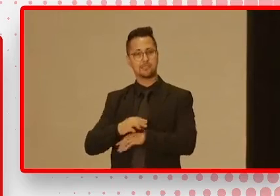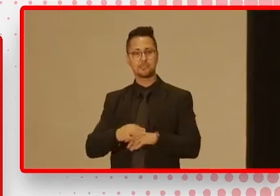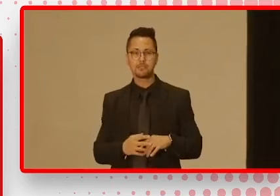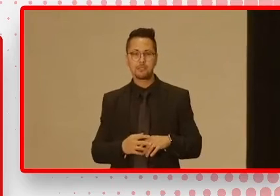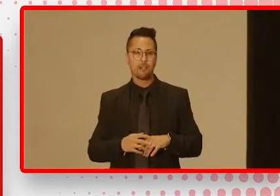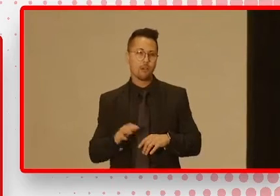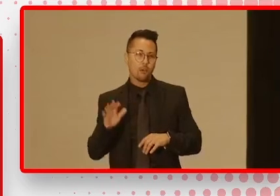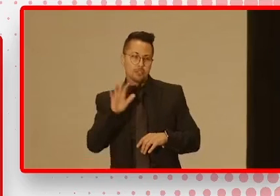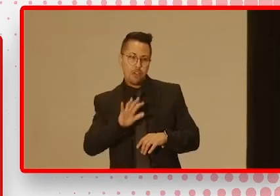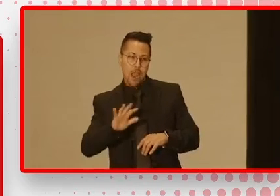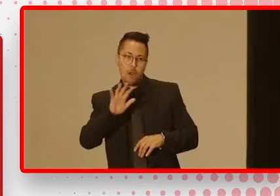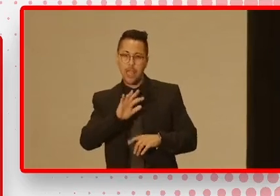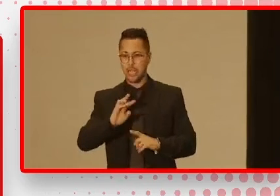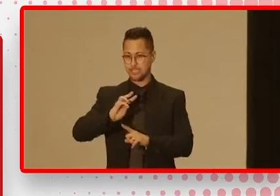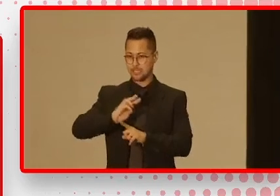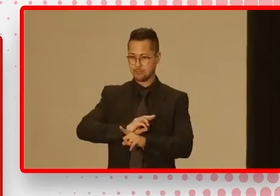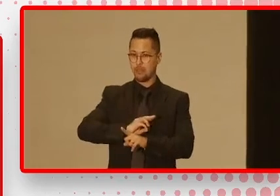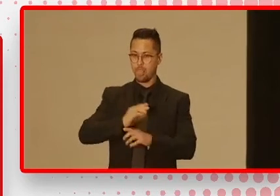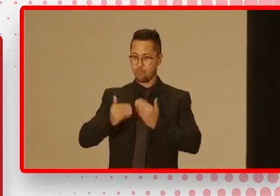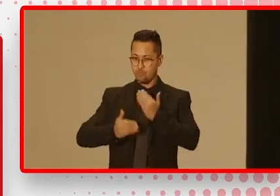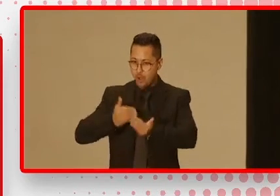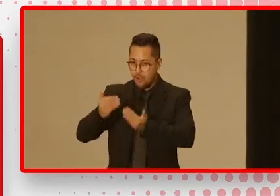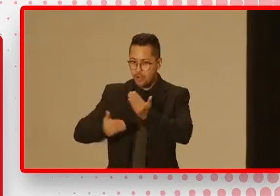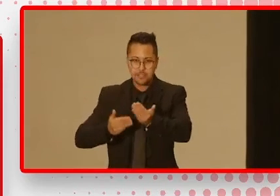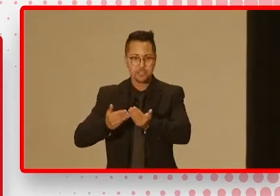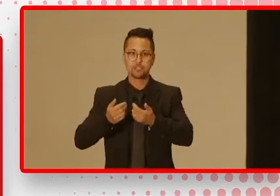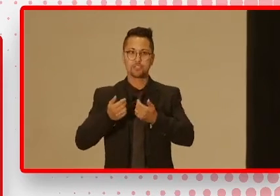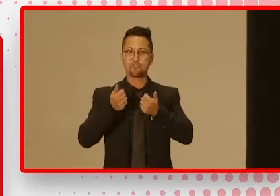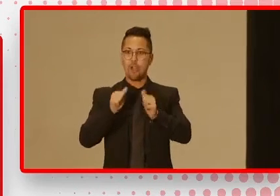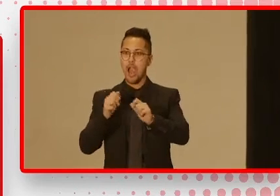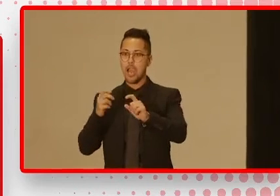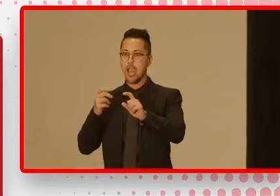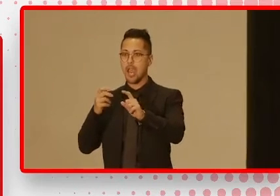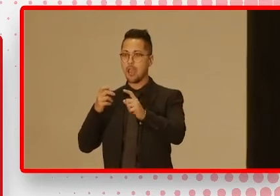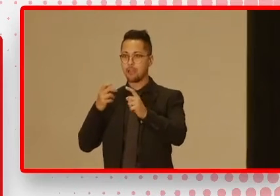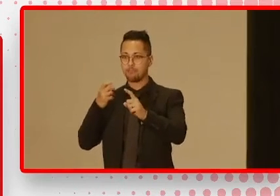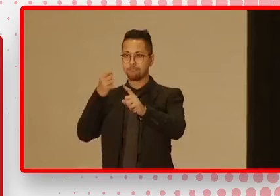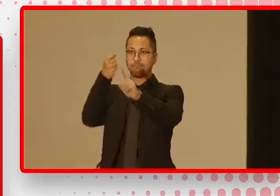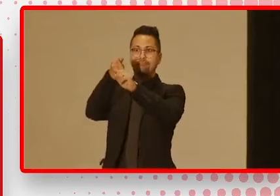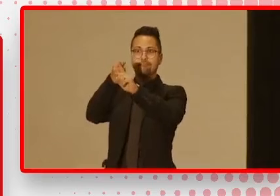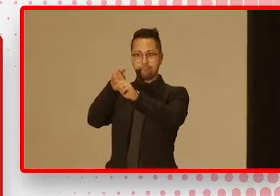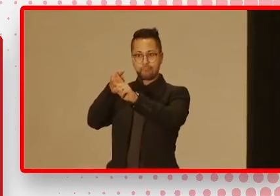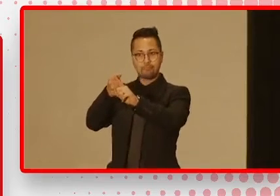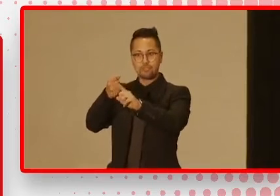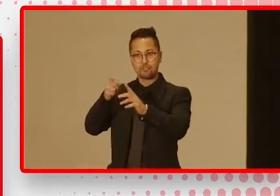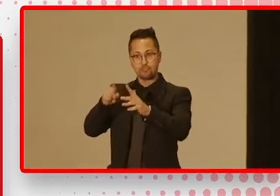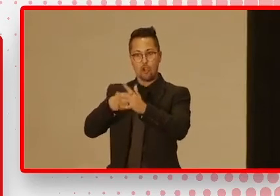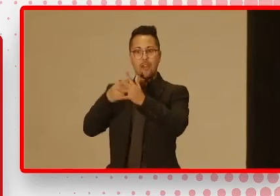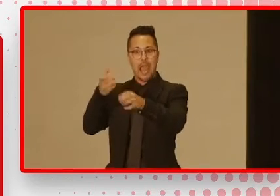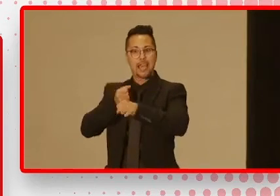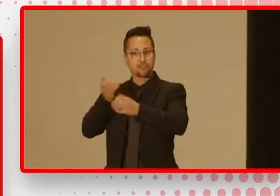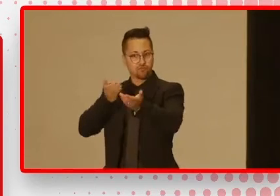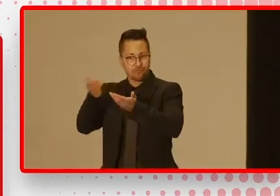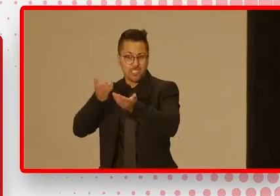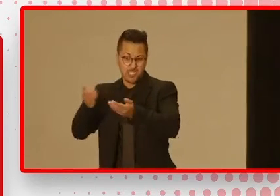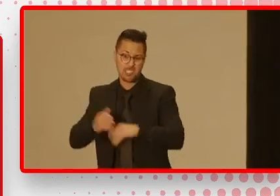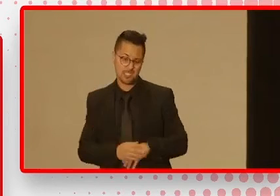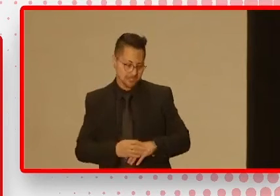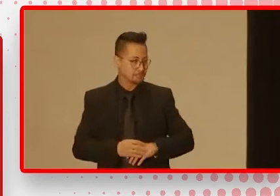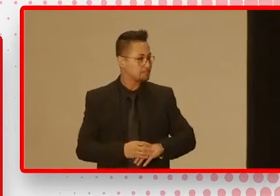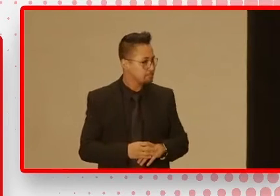of a 6-month process just to get to the point where services start being provided. So, okay.